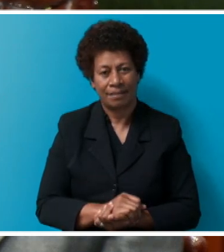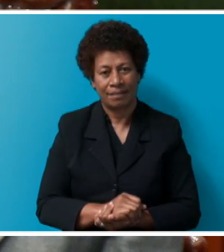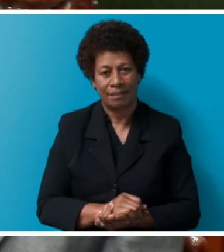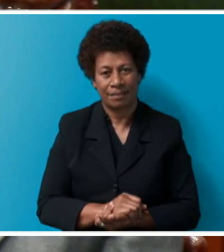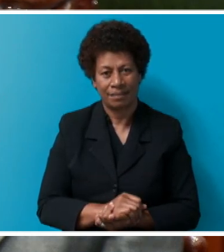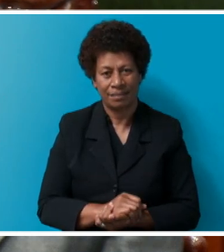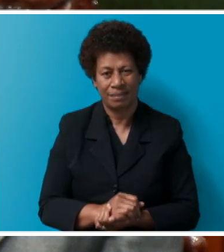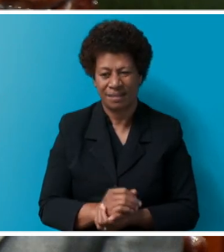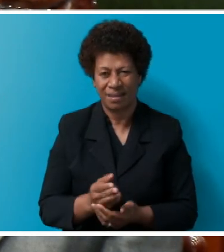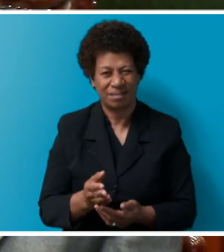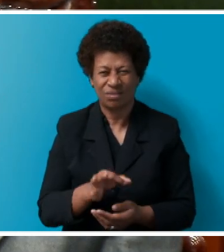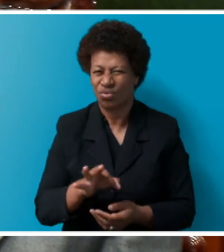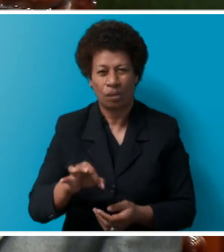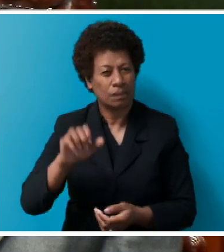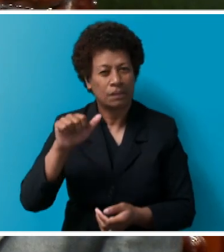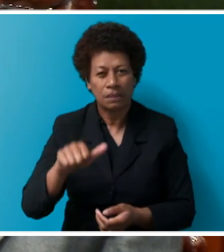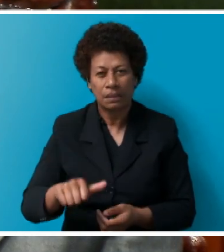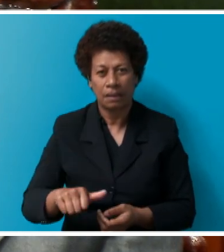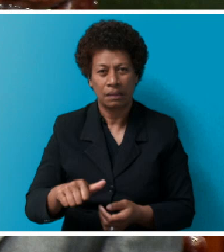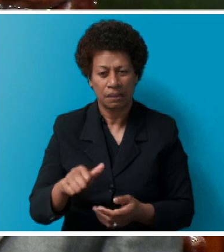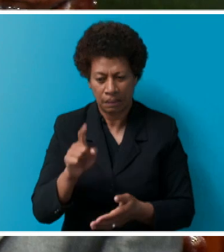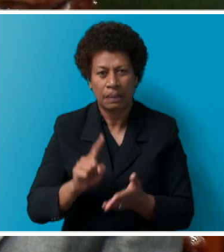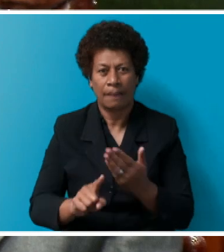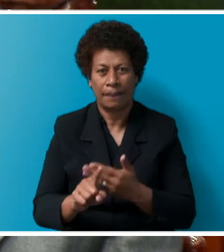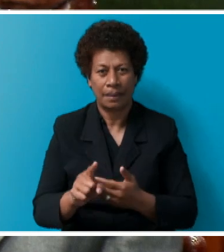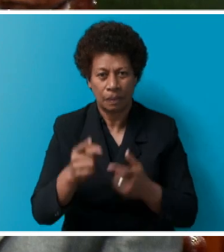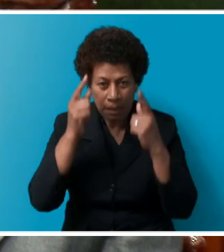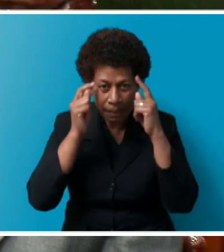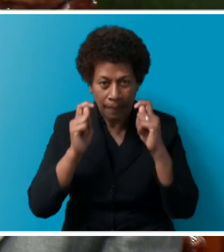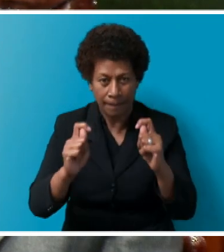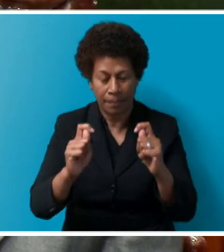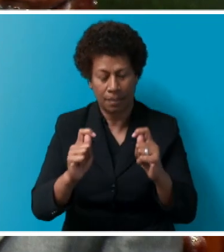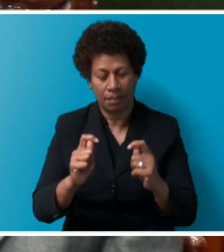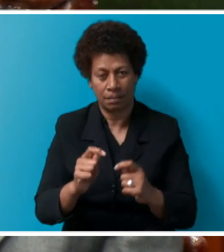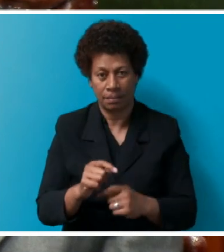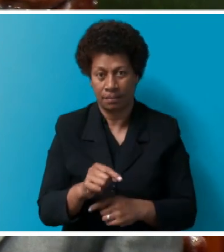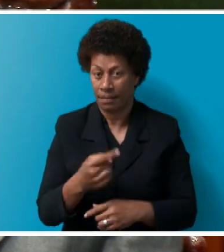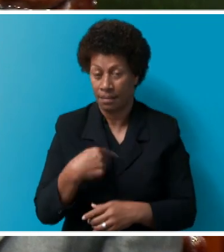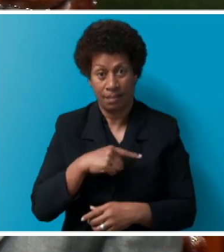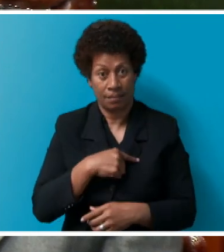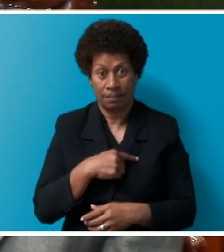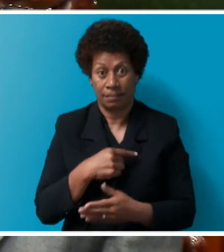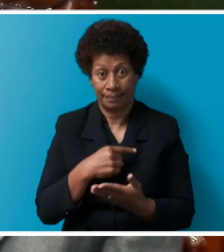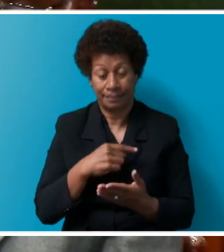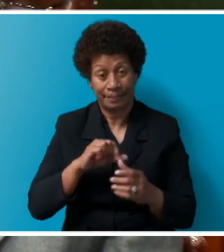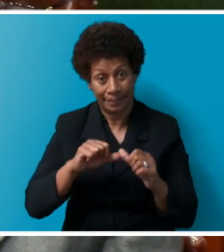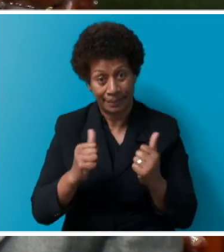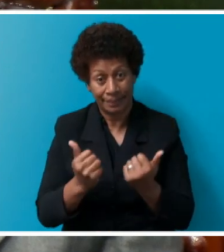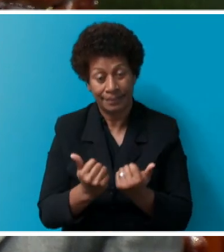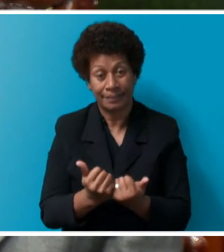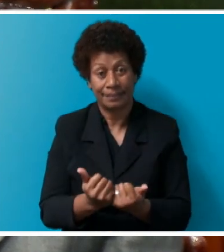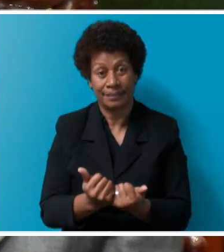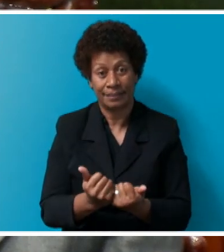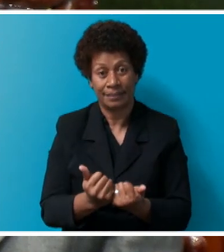regrettable and unfortunate incident. And we must also agree to let